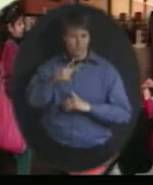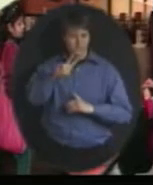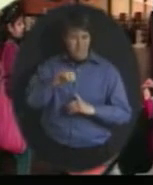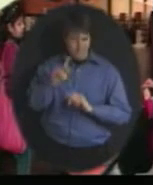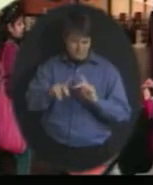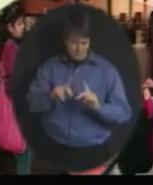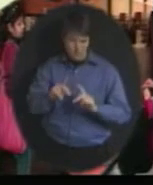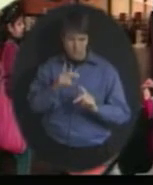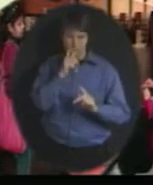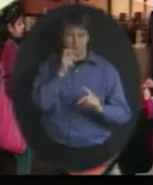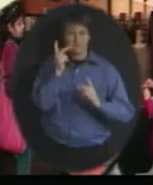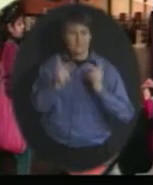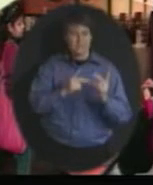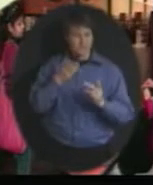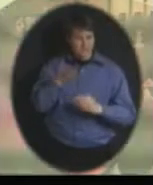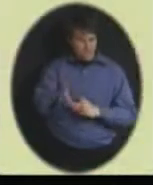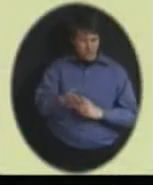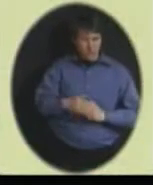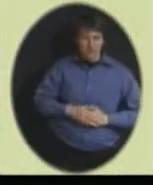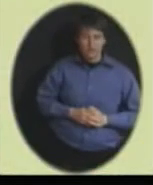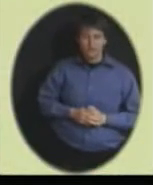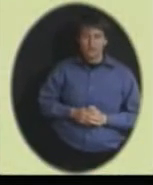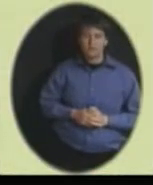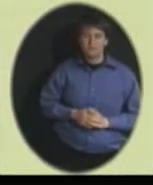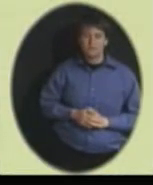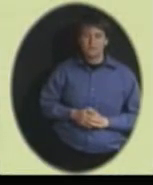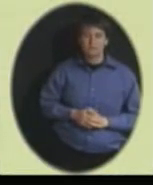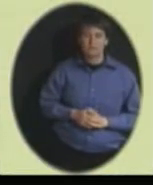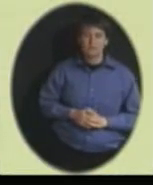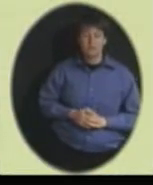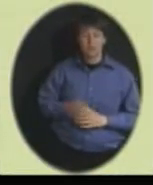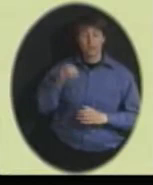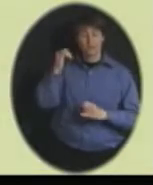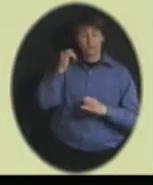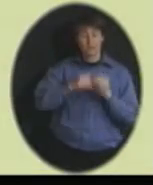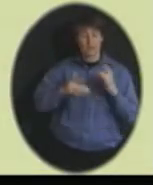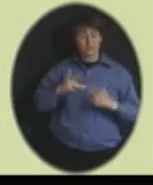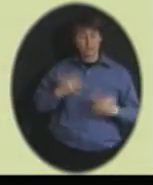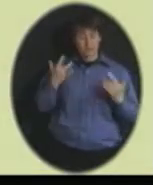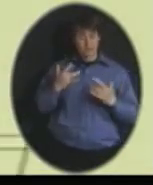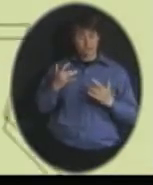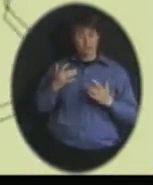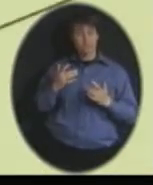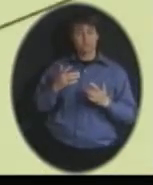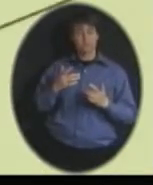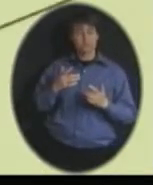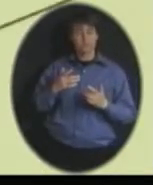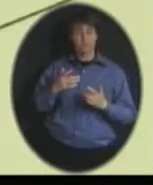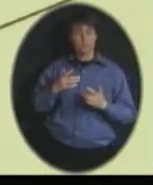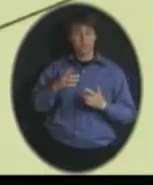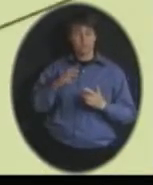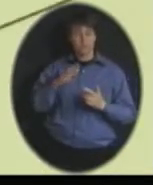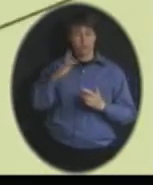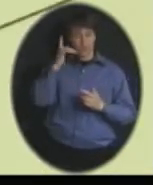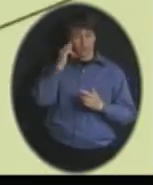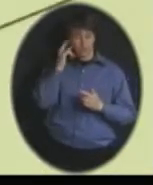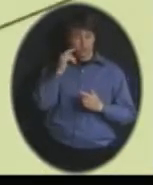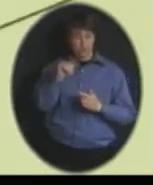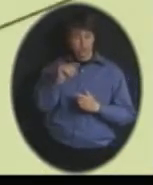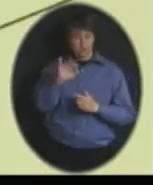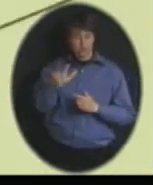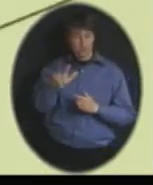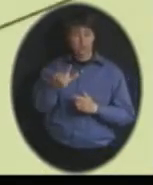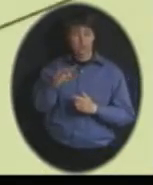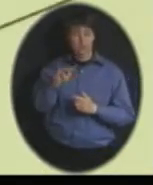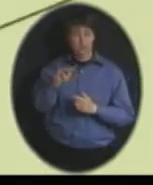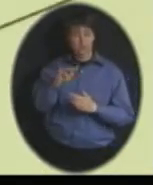our author. The last event that we had was at California Trail Middle